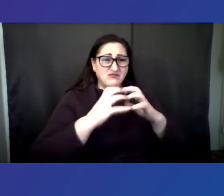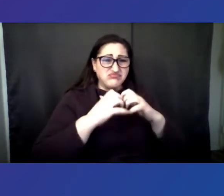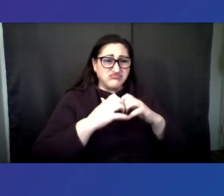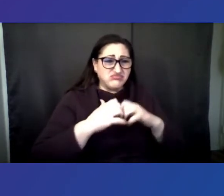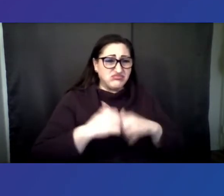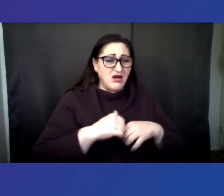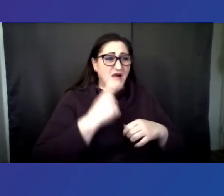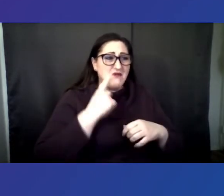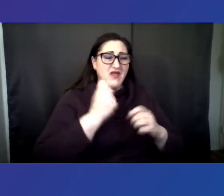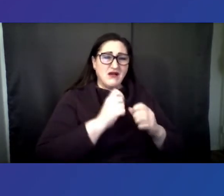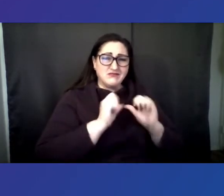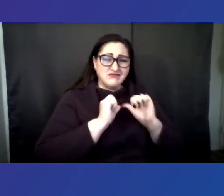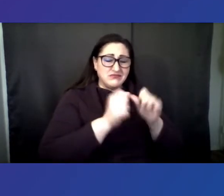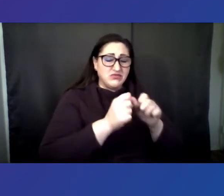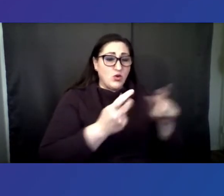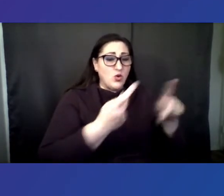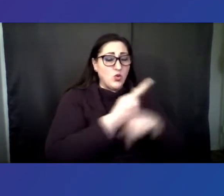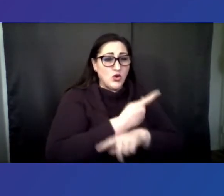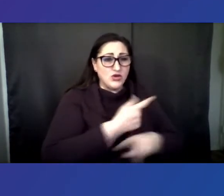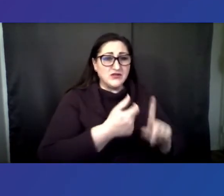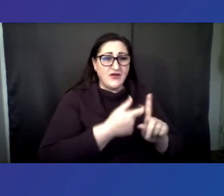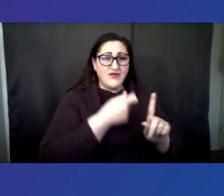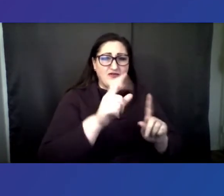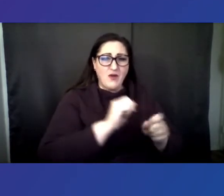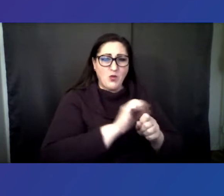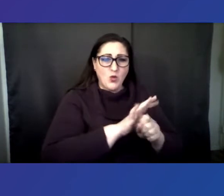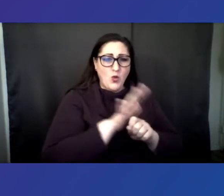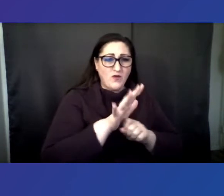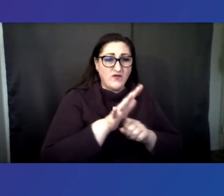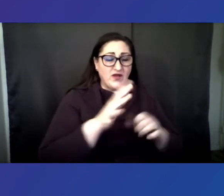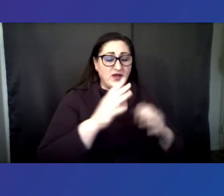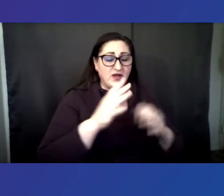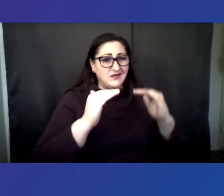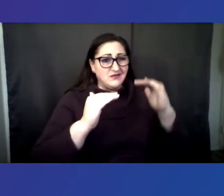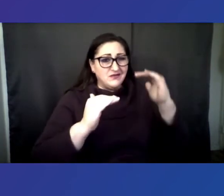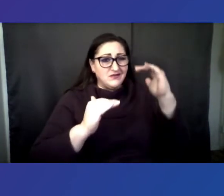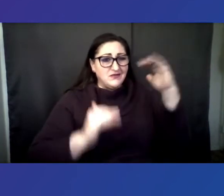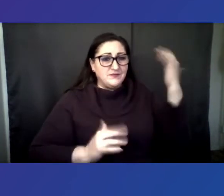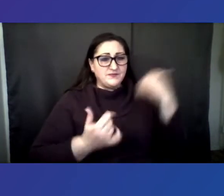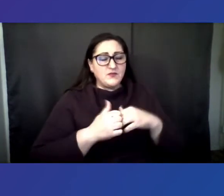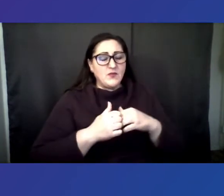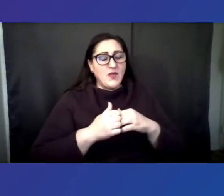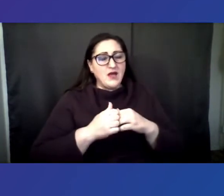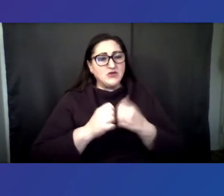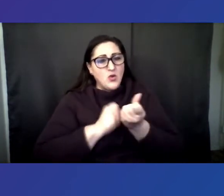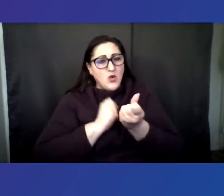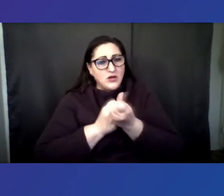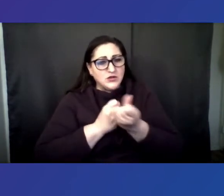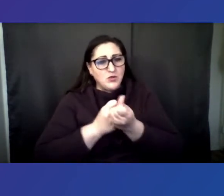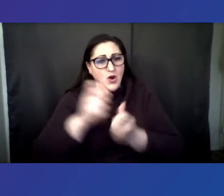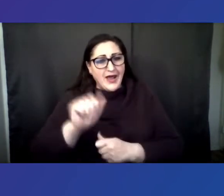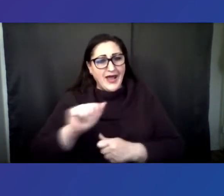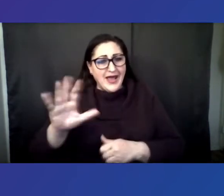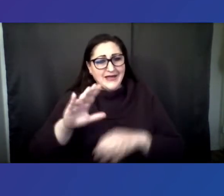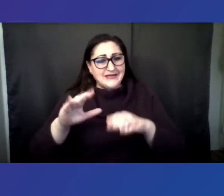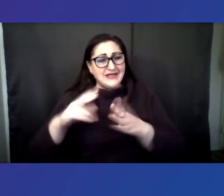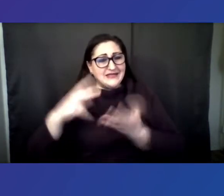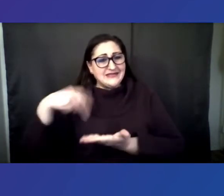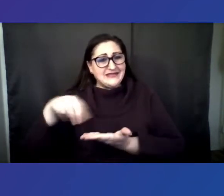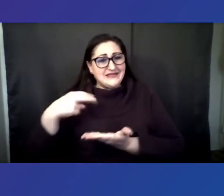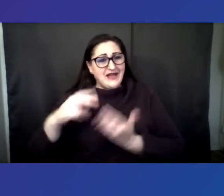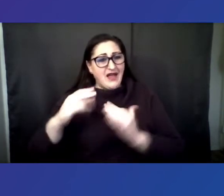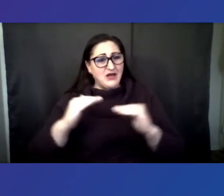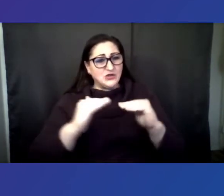of the well-being and safety of our Asian American dance colleagues and continue to champion the role that dance can play